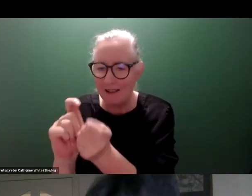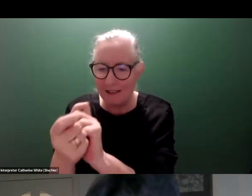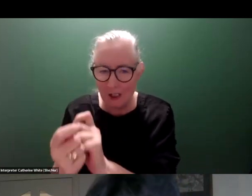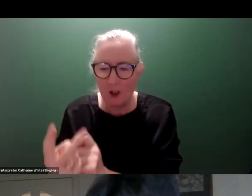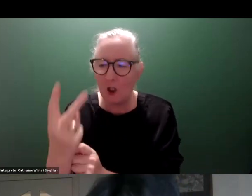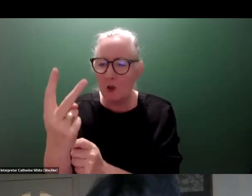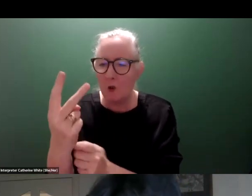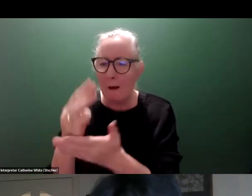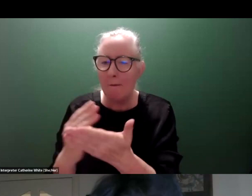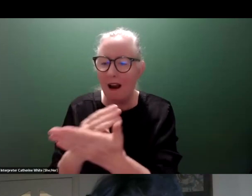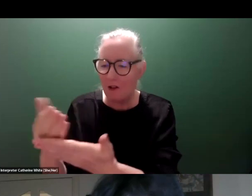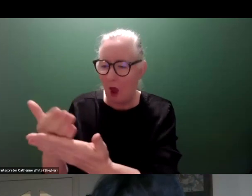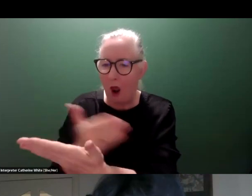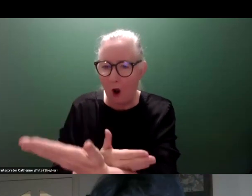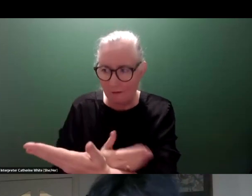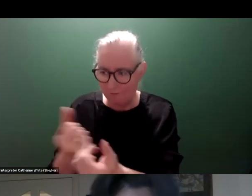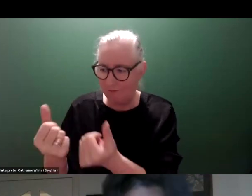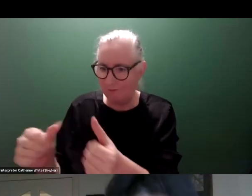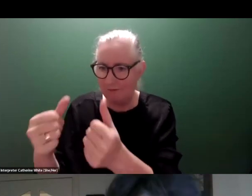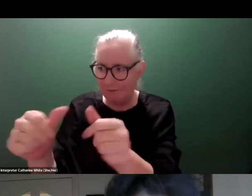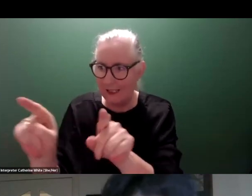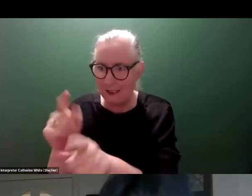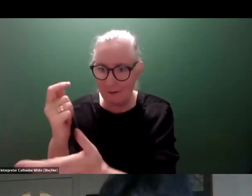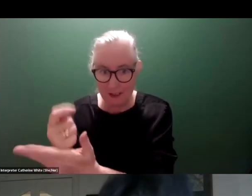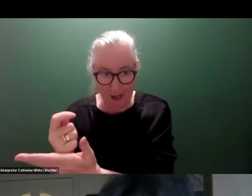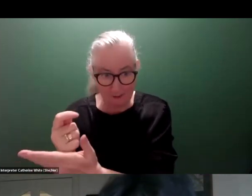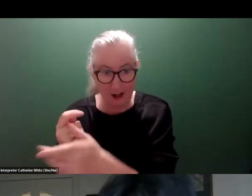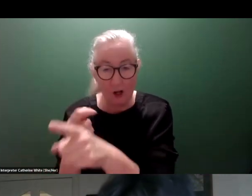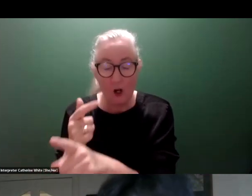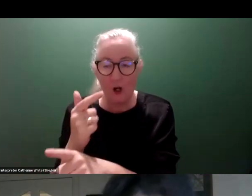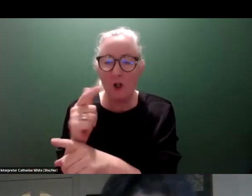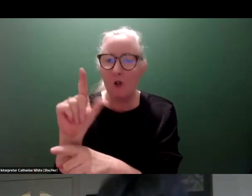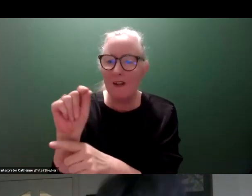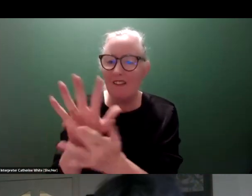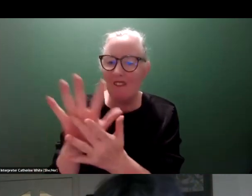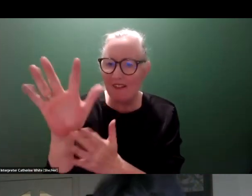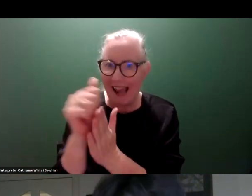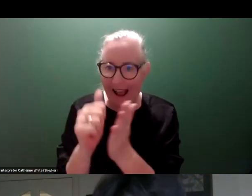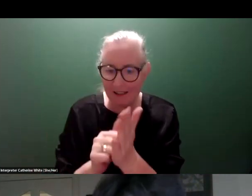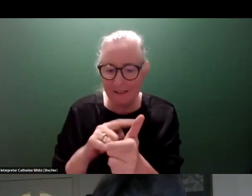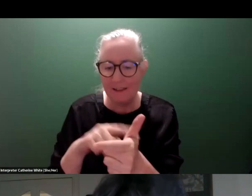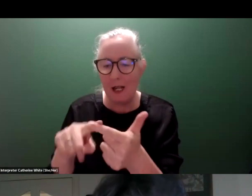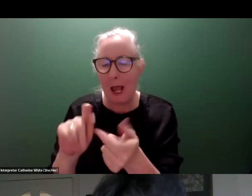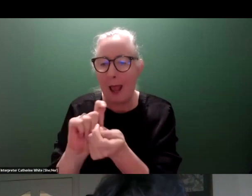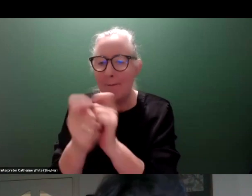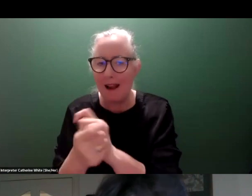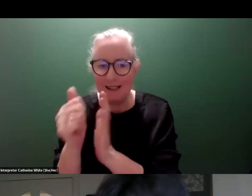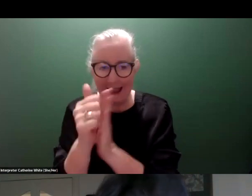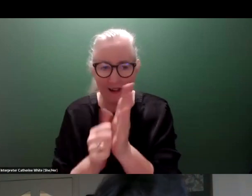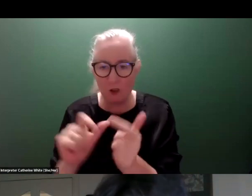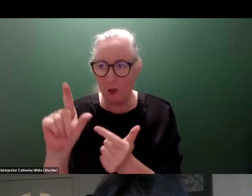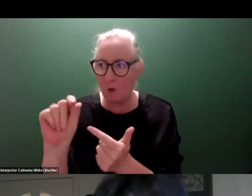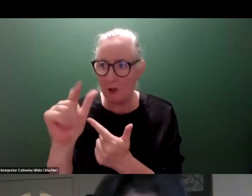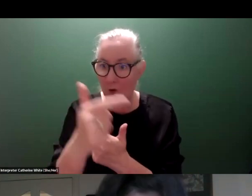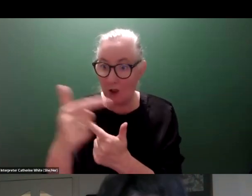of legislation which came into force on that day. They were the 2015 Act and the Amending Act from